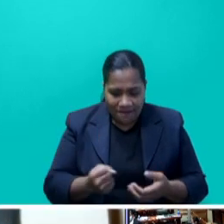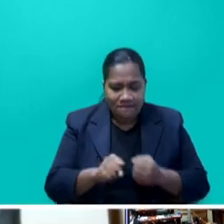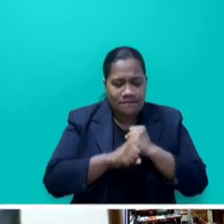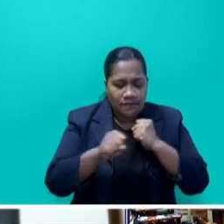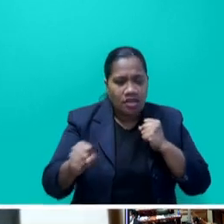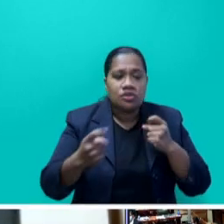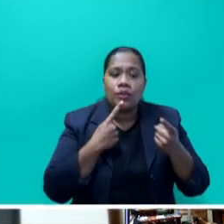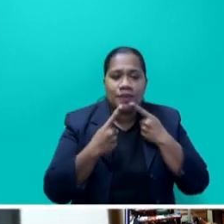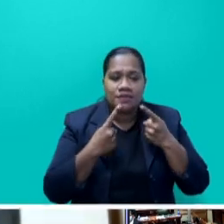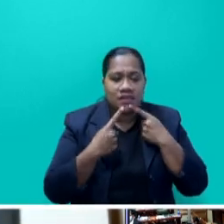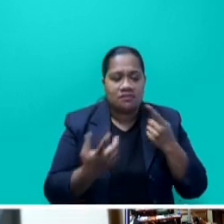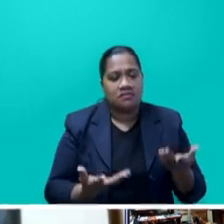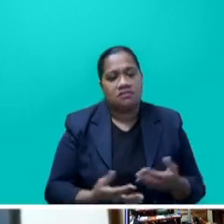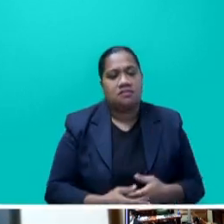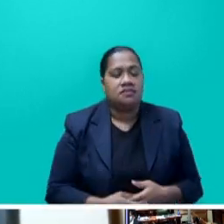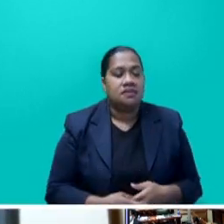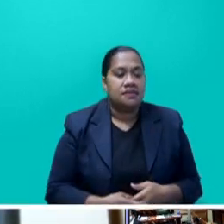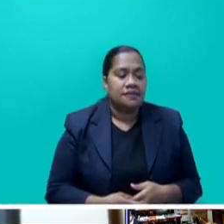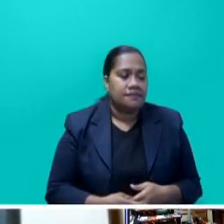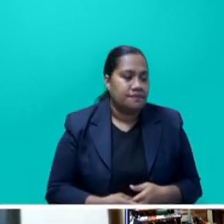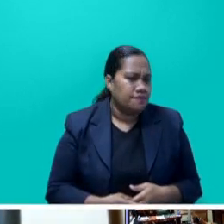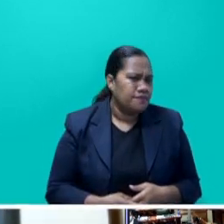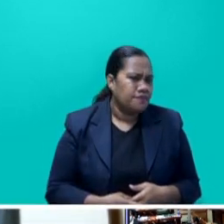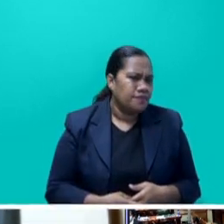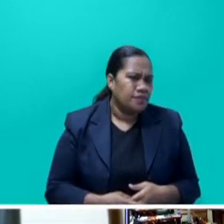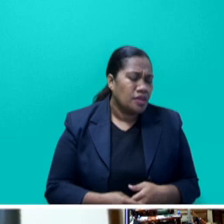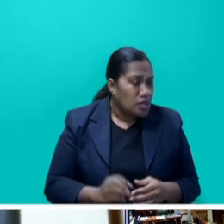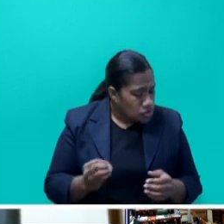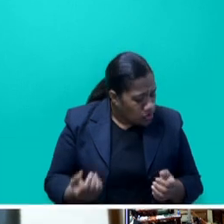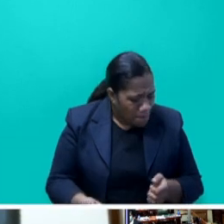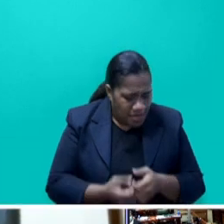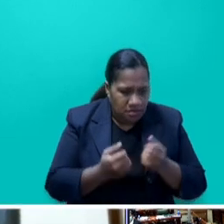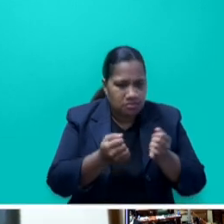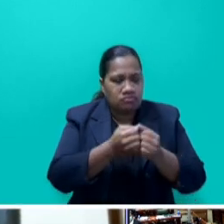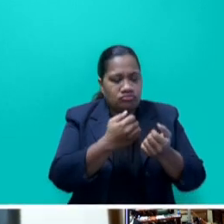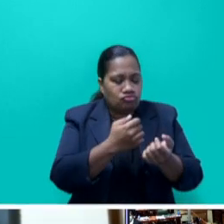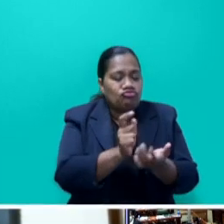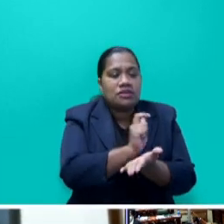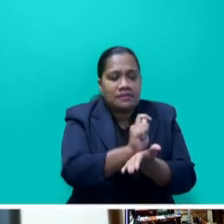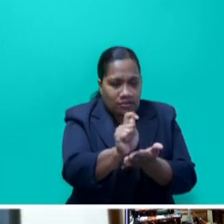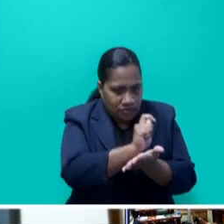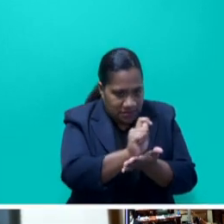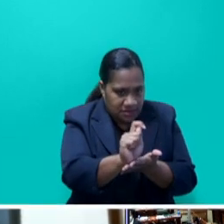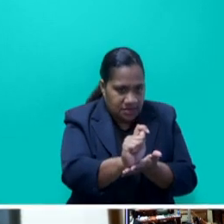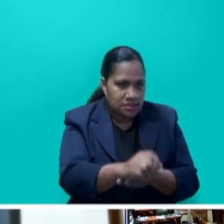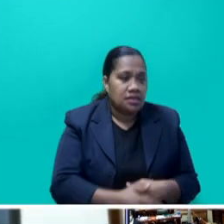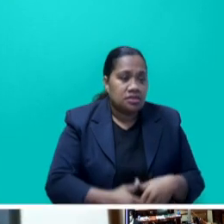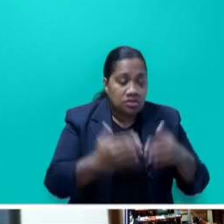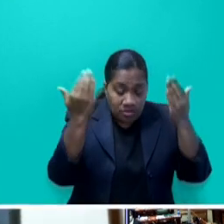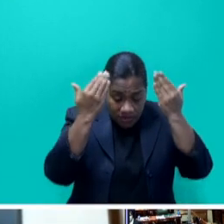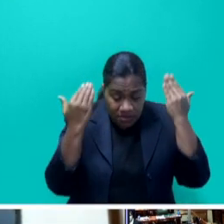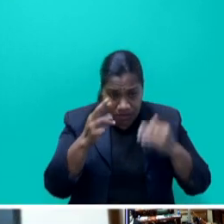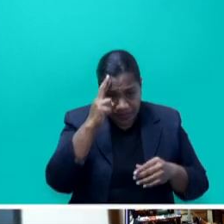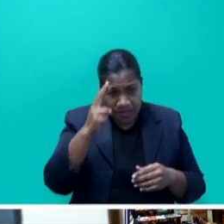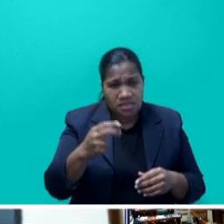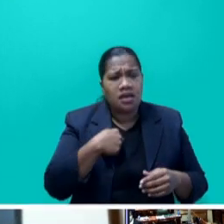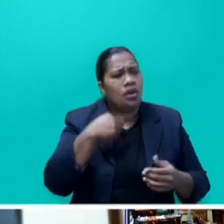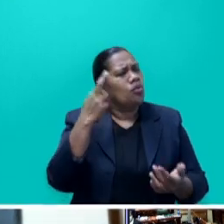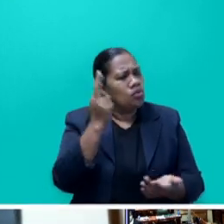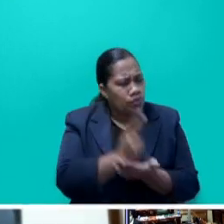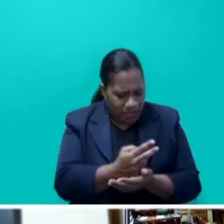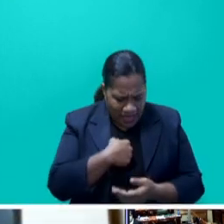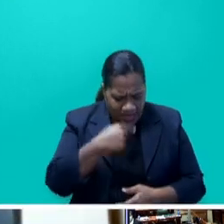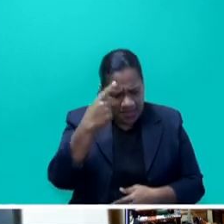can, obscure that. There's so much transparency. So, Mr. Speaker, sir, I mean, I